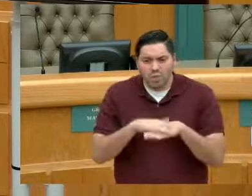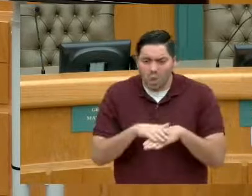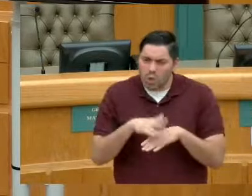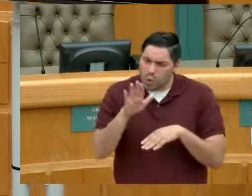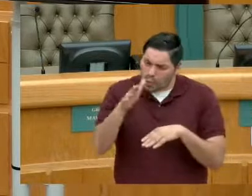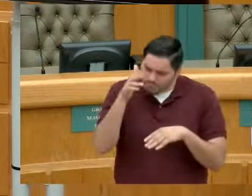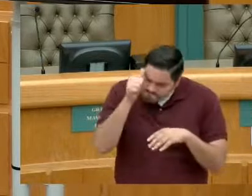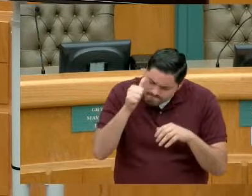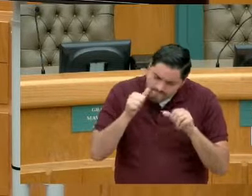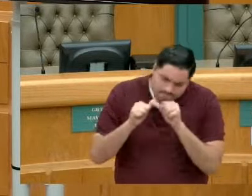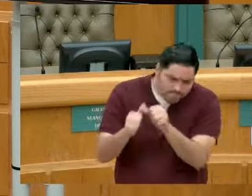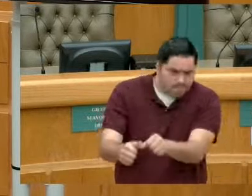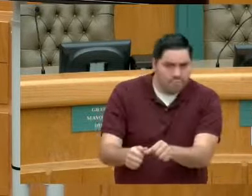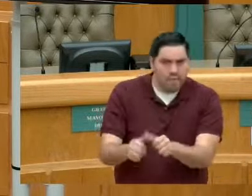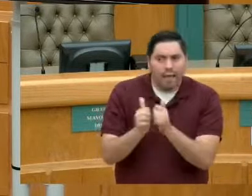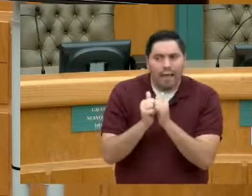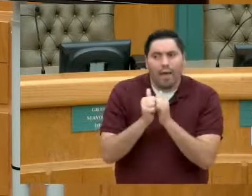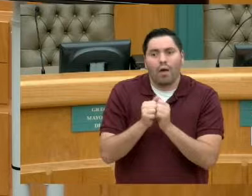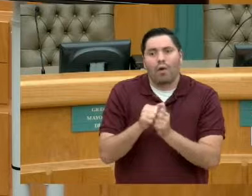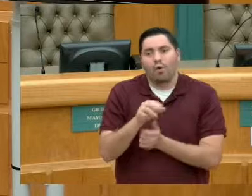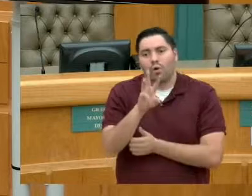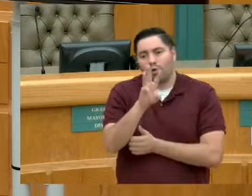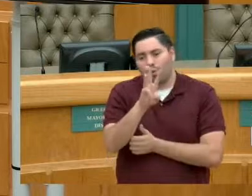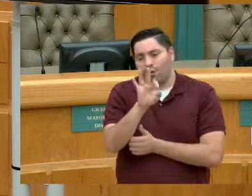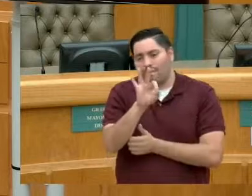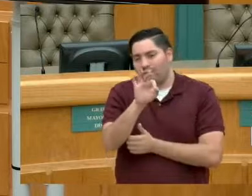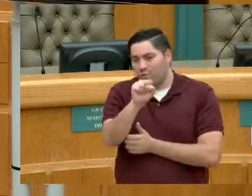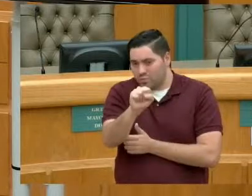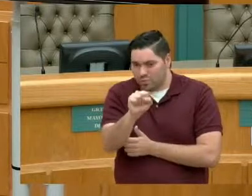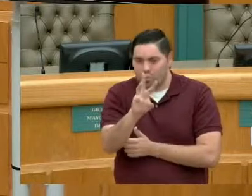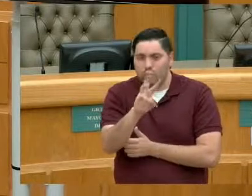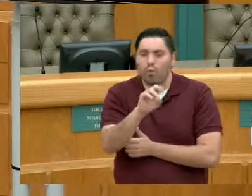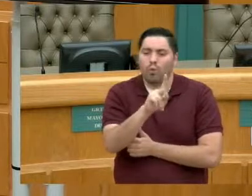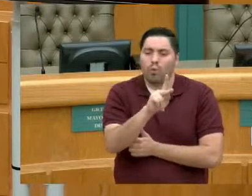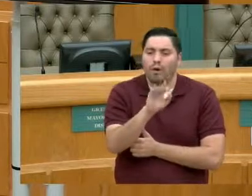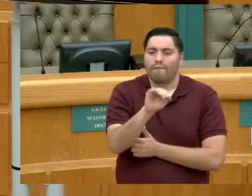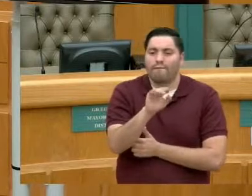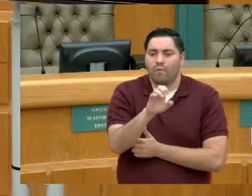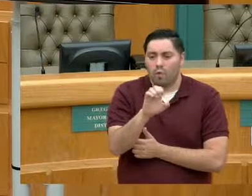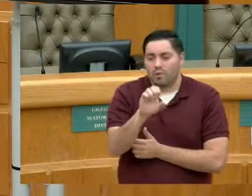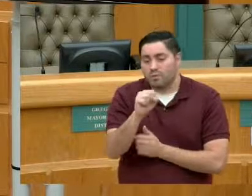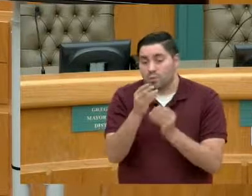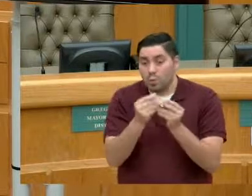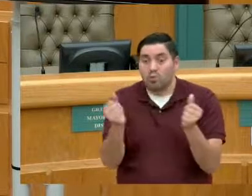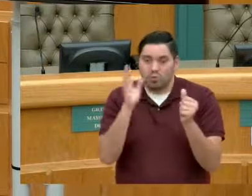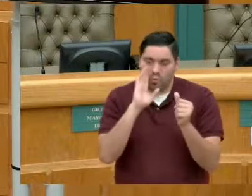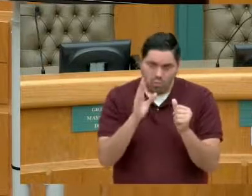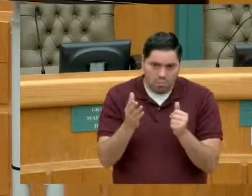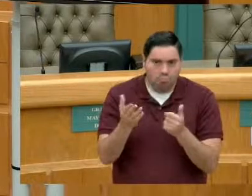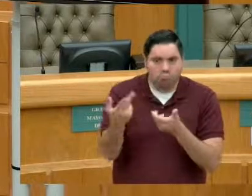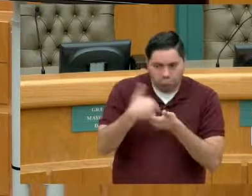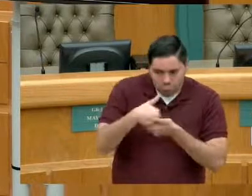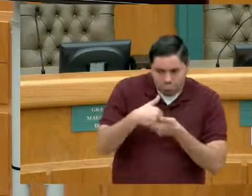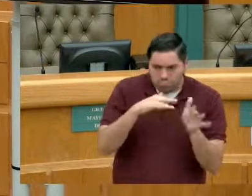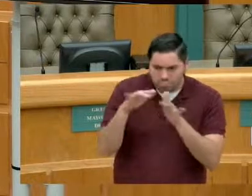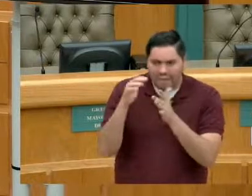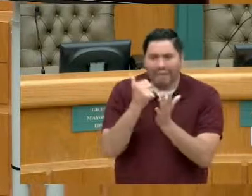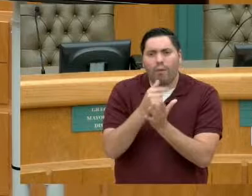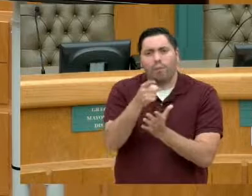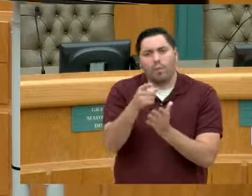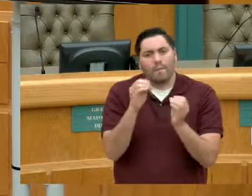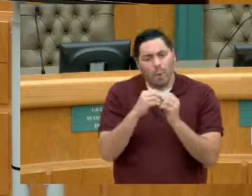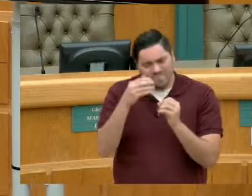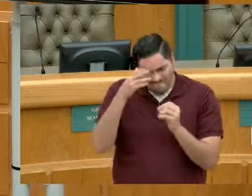resiliency, and Workforce Solutions will be on hand, experts will be, to advise attendees on resources that are available to help you be